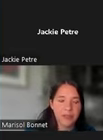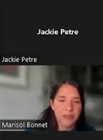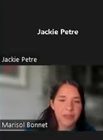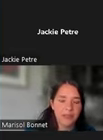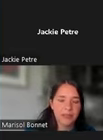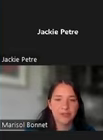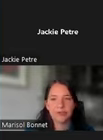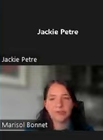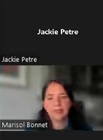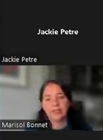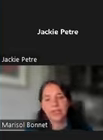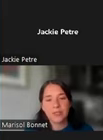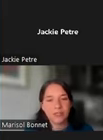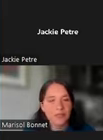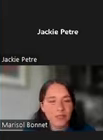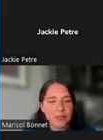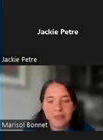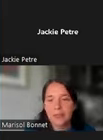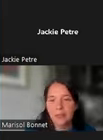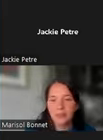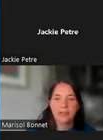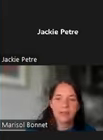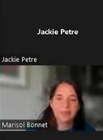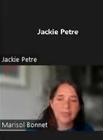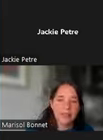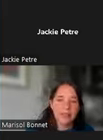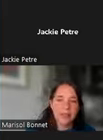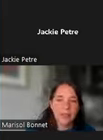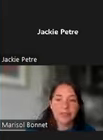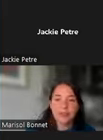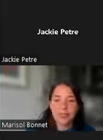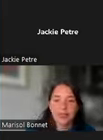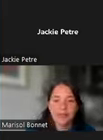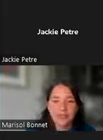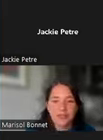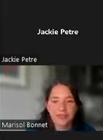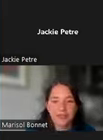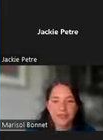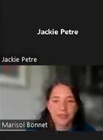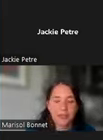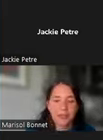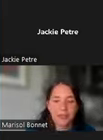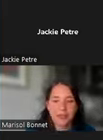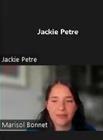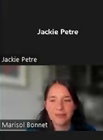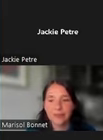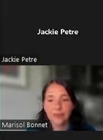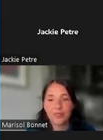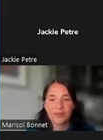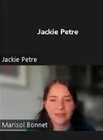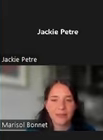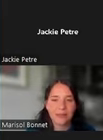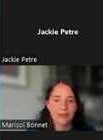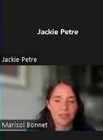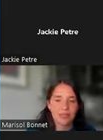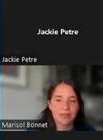the utility and their transmission and distribution system operator. We actually have the executive director of PREPA, Josue